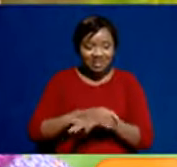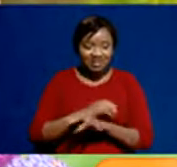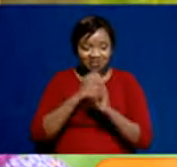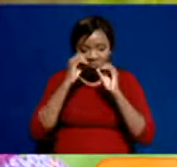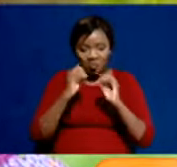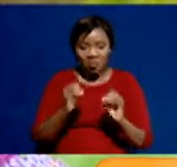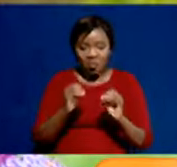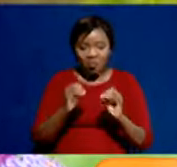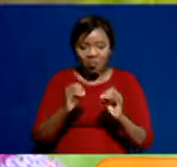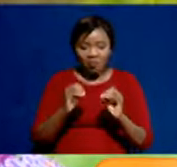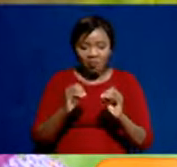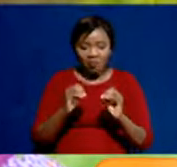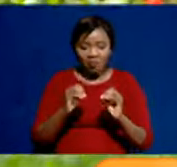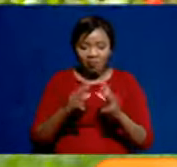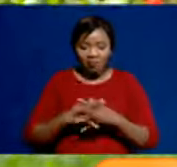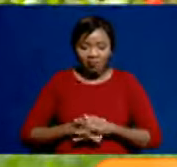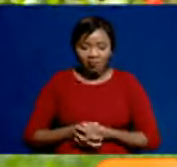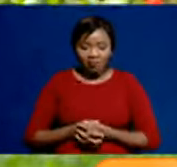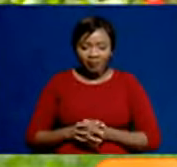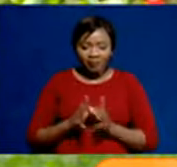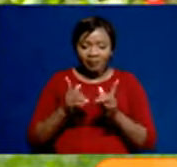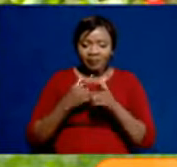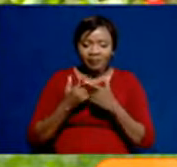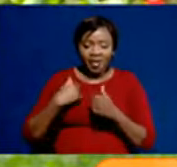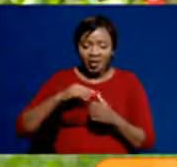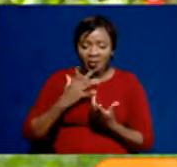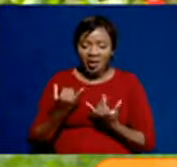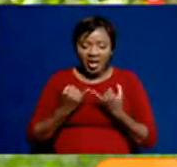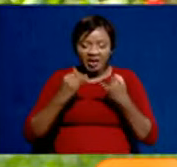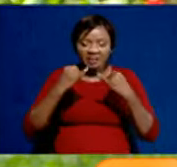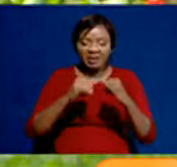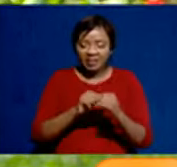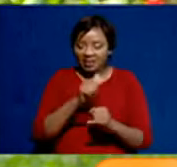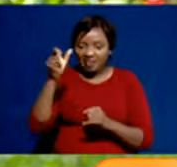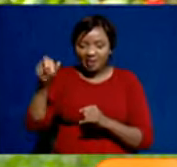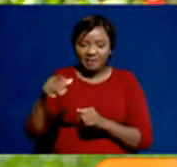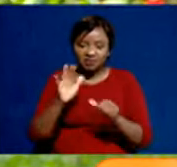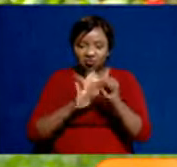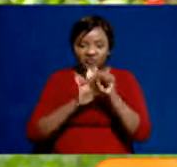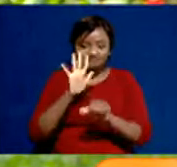ought not to adopt somebody else's agenda along the way. Yeah.